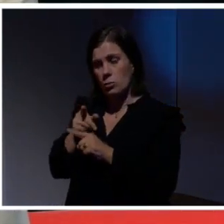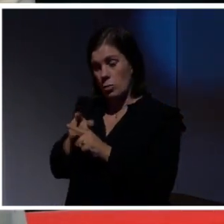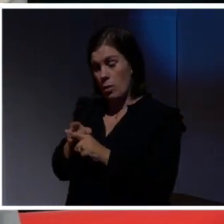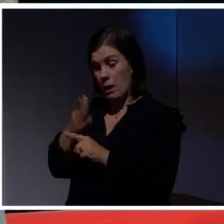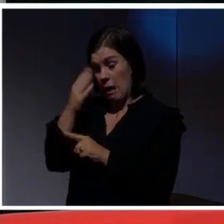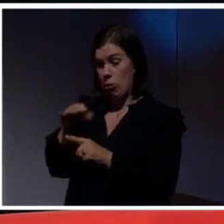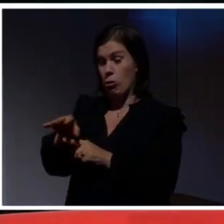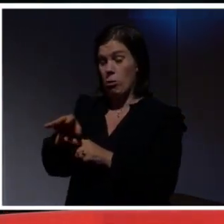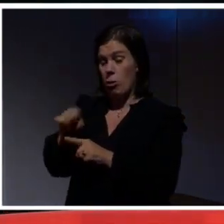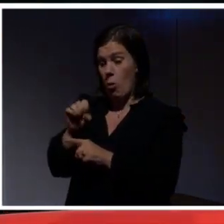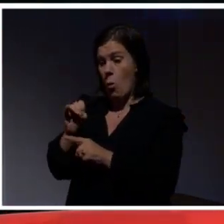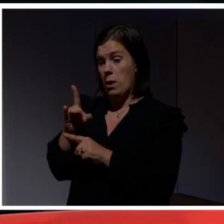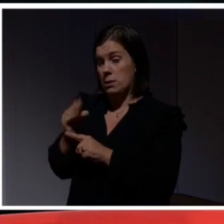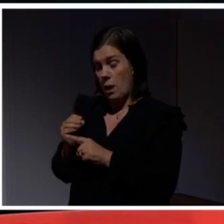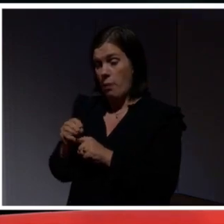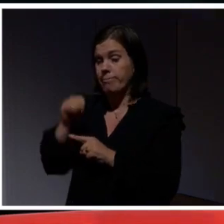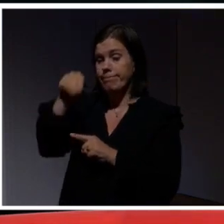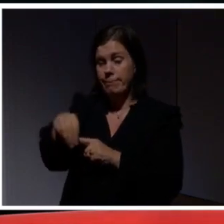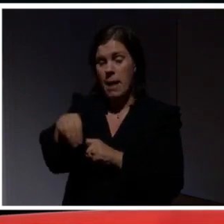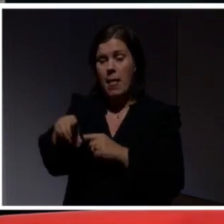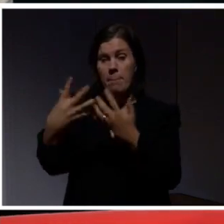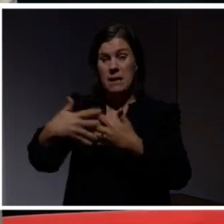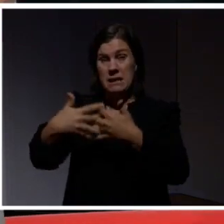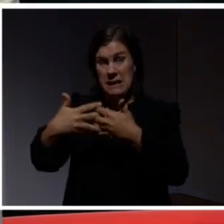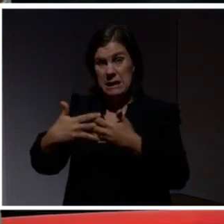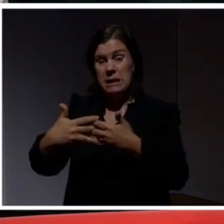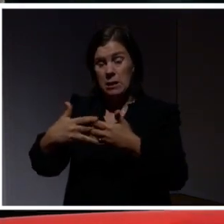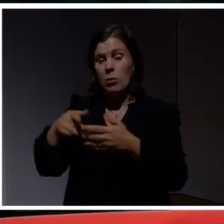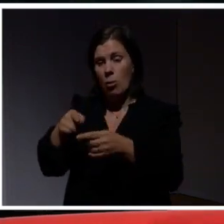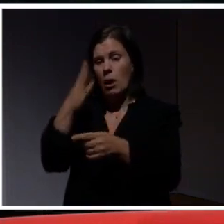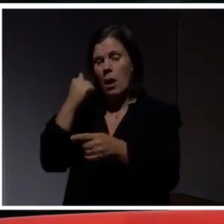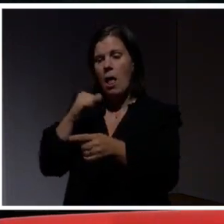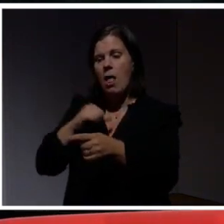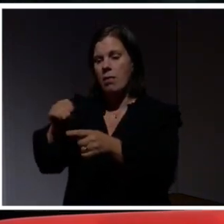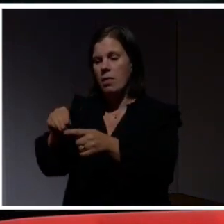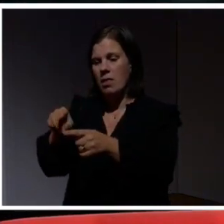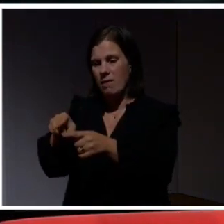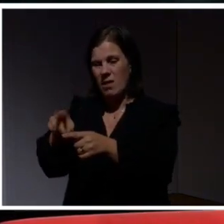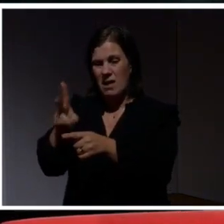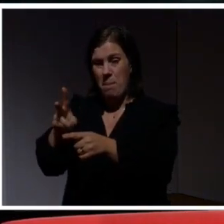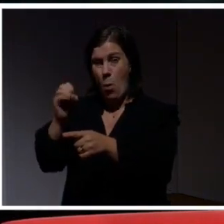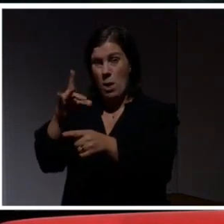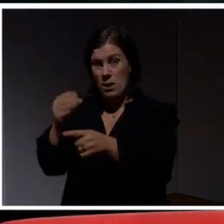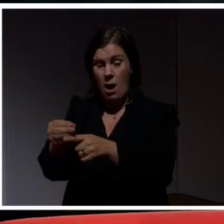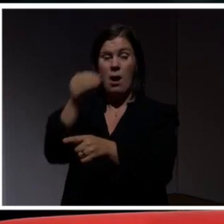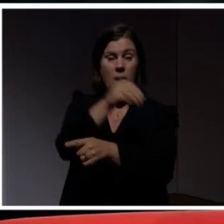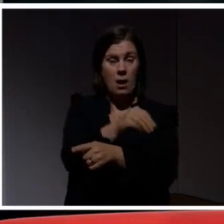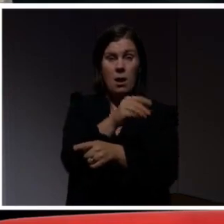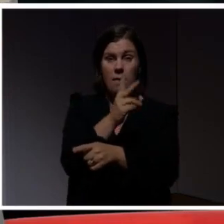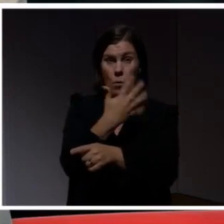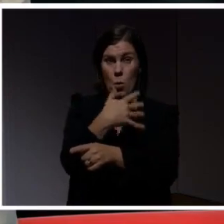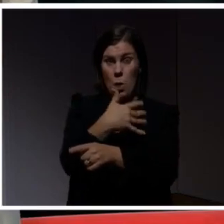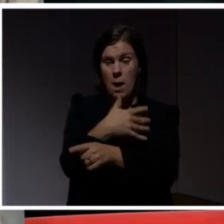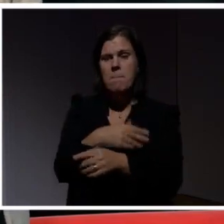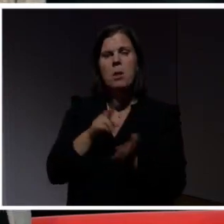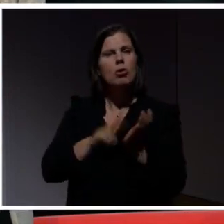take oil and put it in one machine and the machine will work. And you can take the same oil and put it in another machine and it should work.